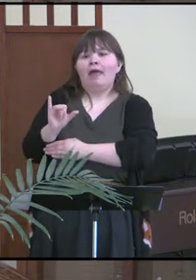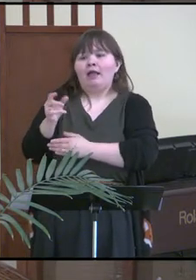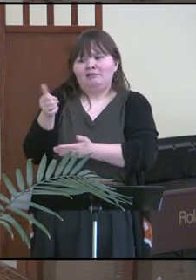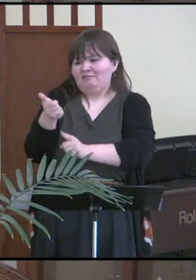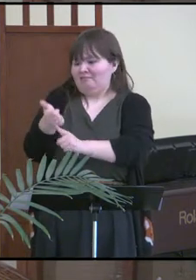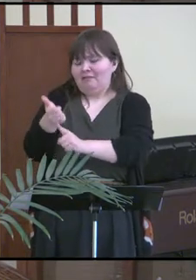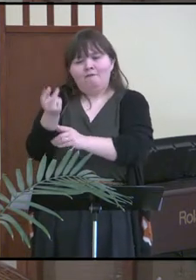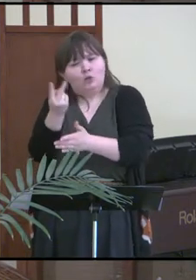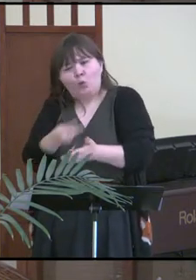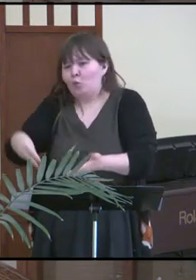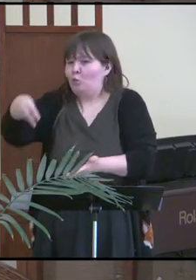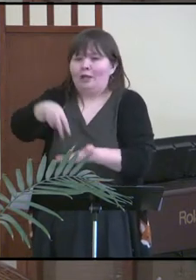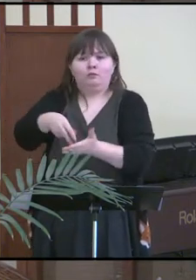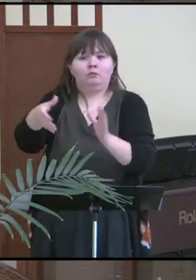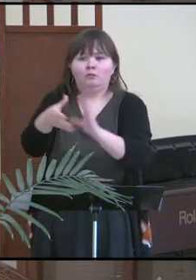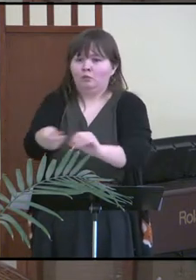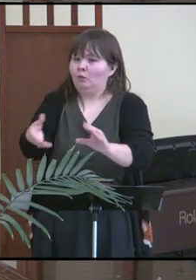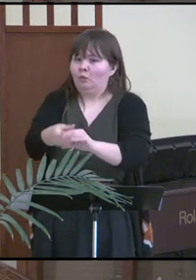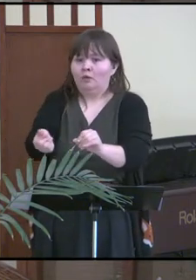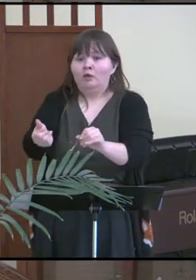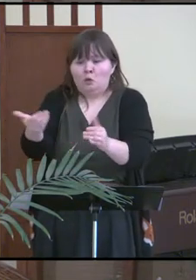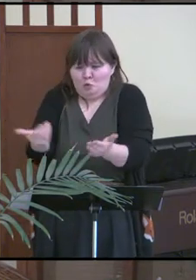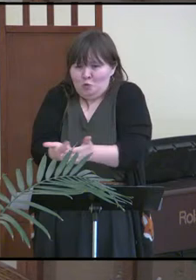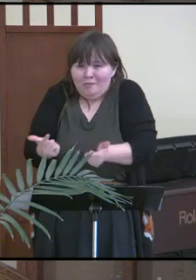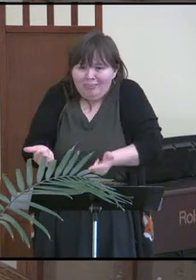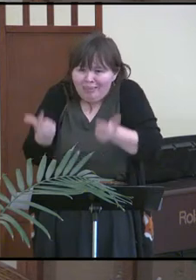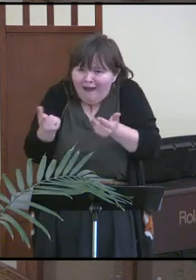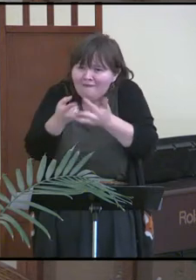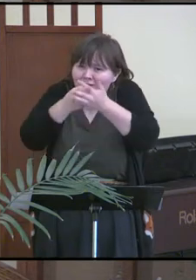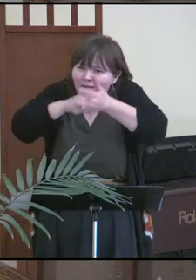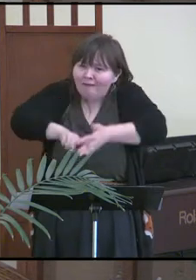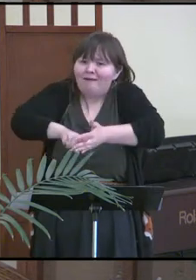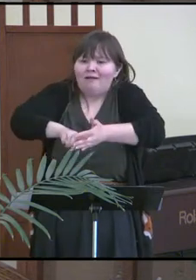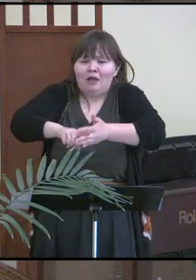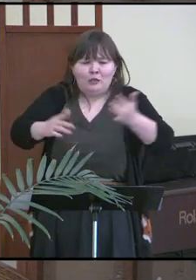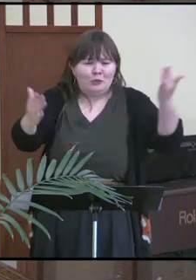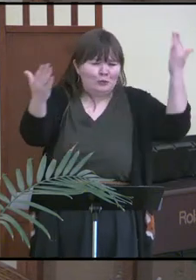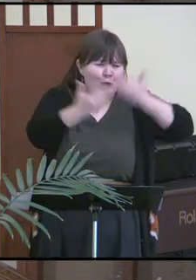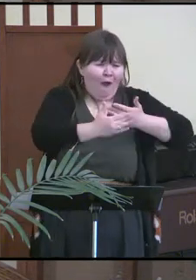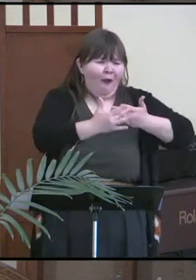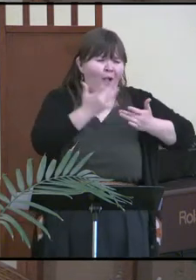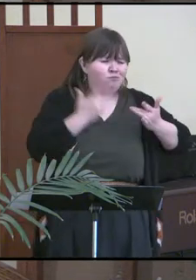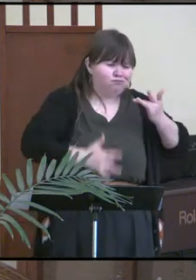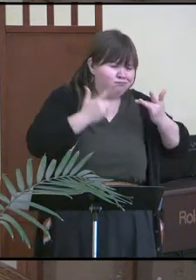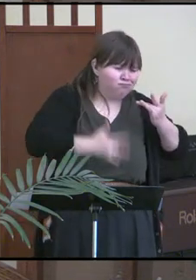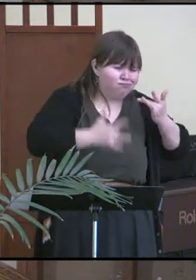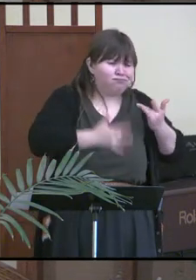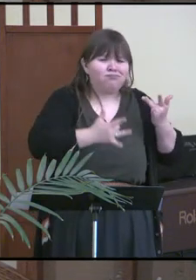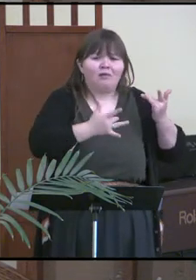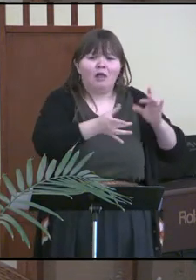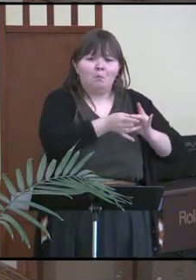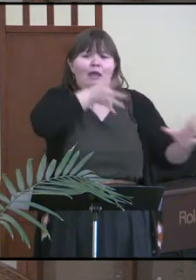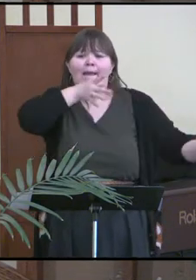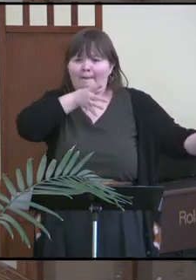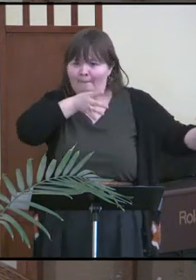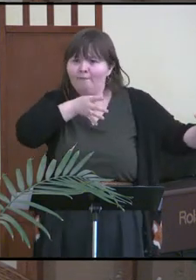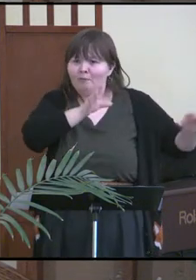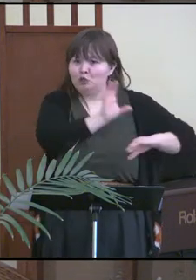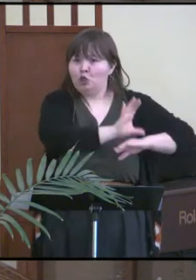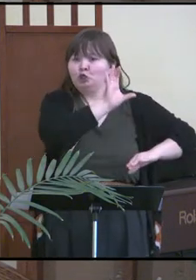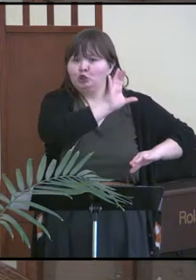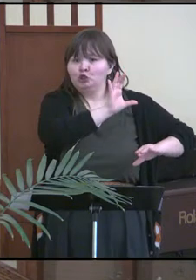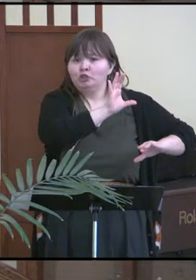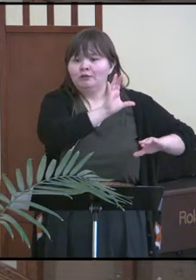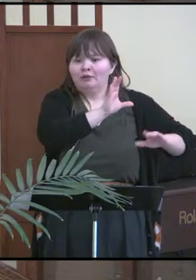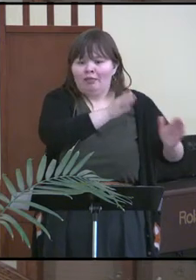resurrection story. New life has sprung out of darkness and despair of the breakup. In